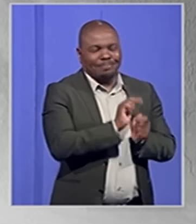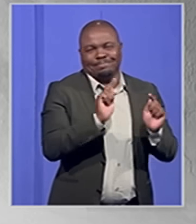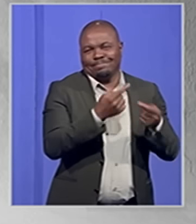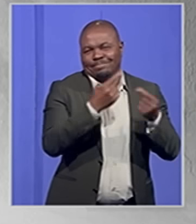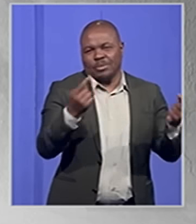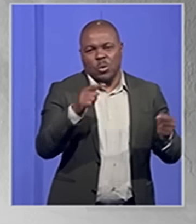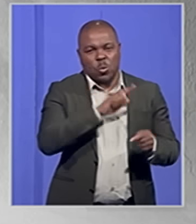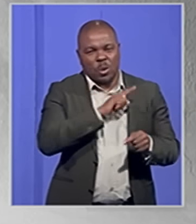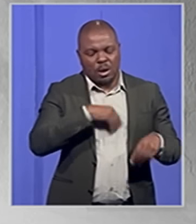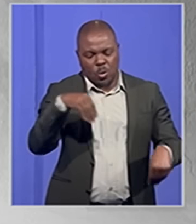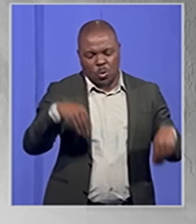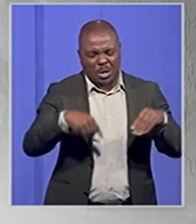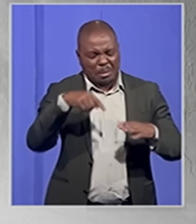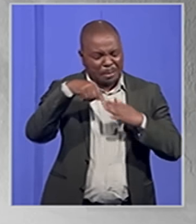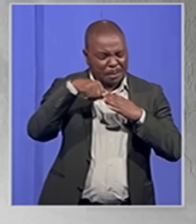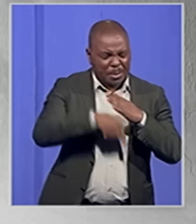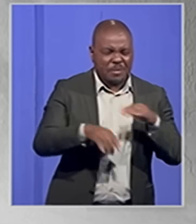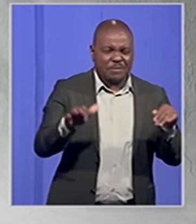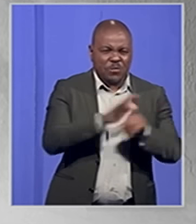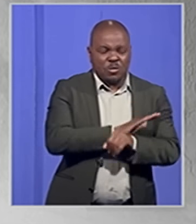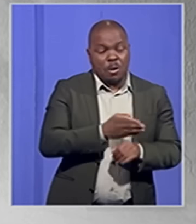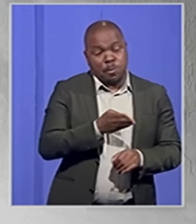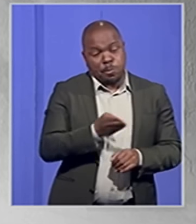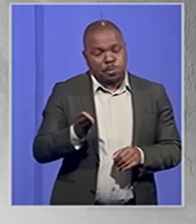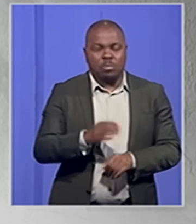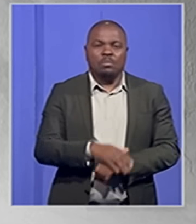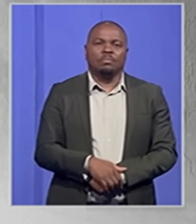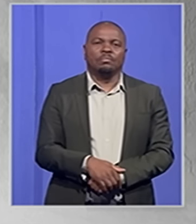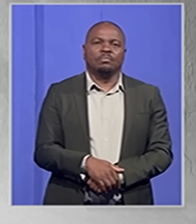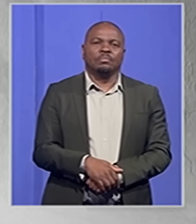bomenetša bo ikepetše ka medu diloma le barafi.